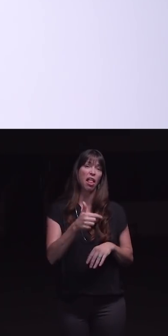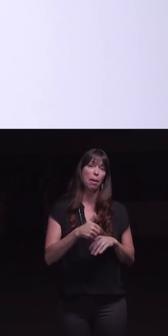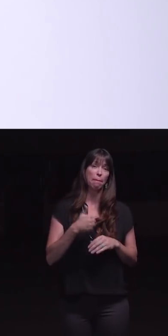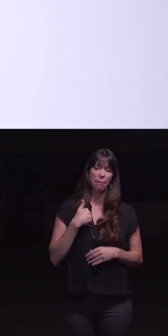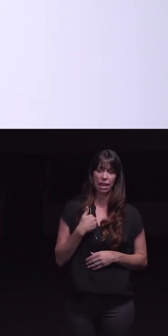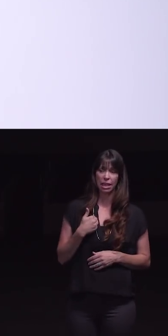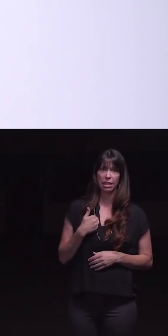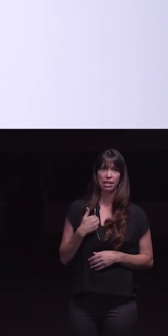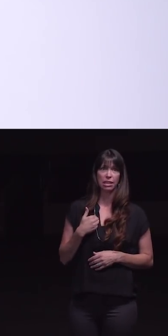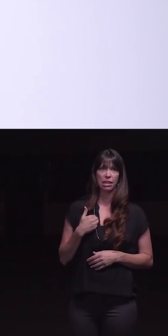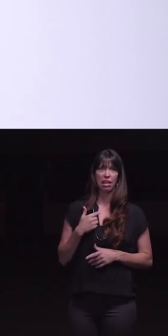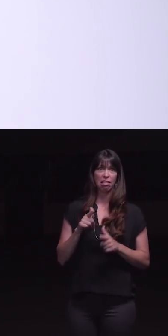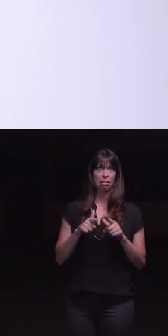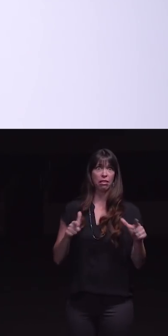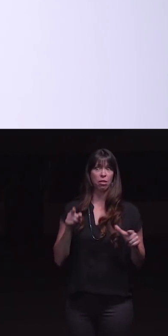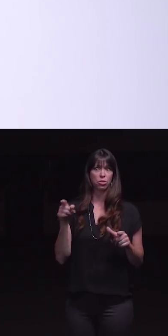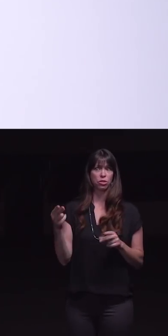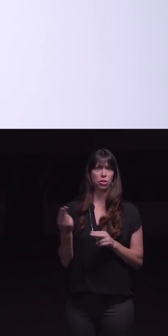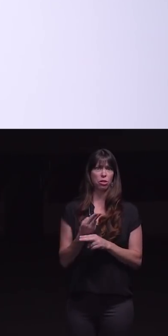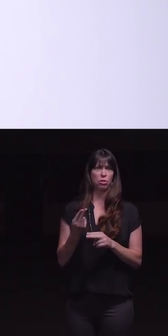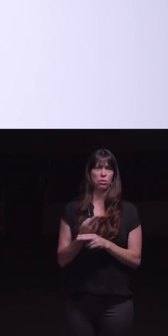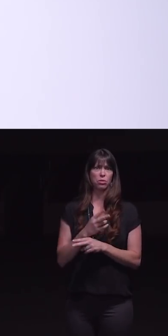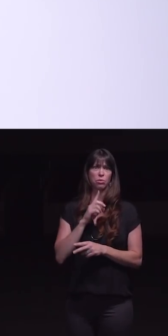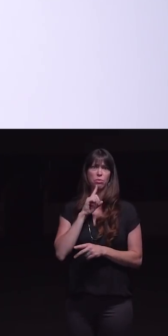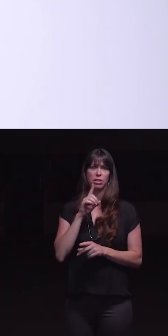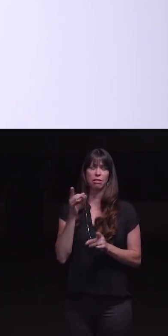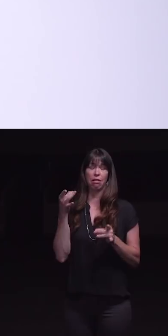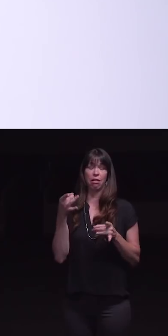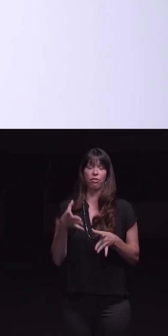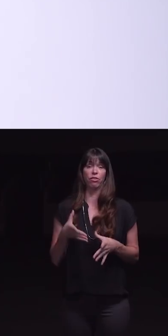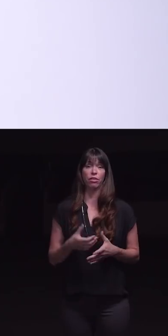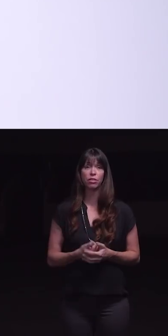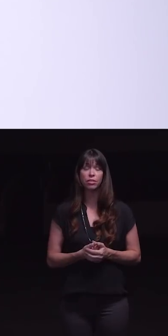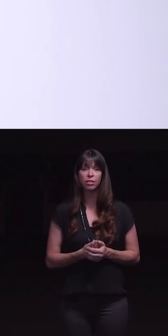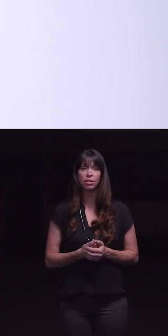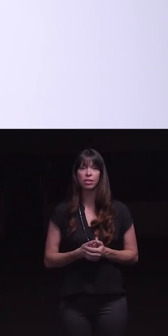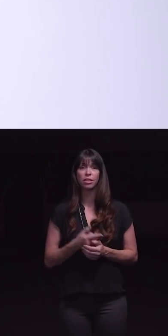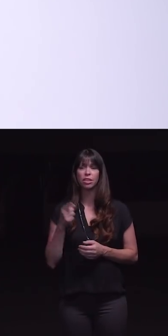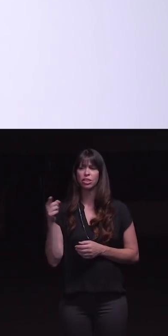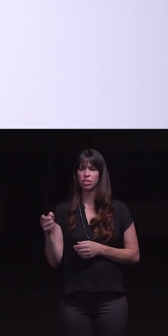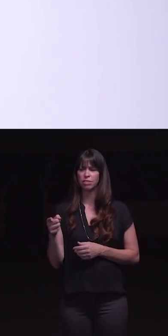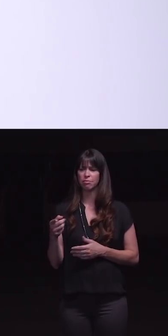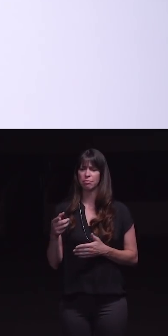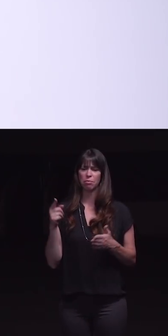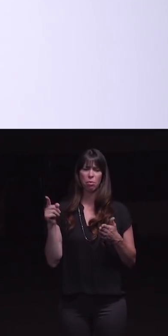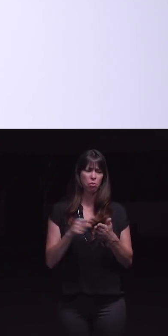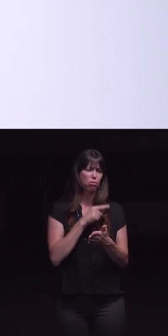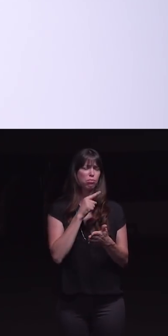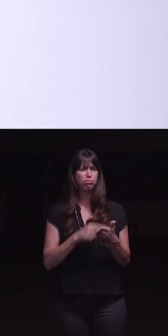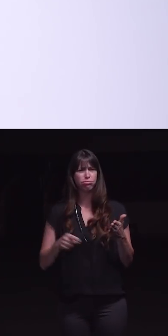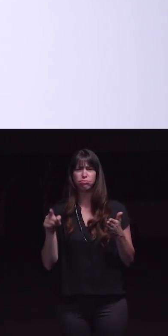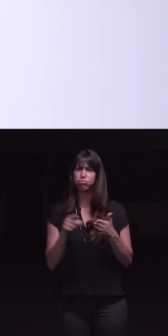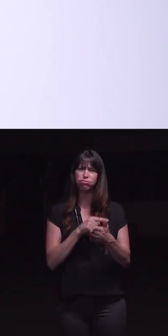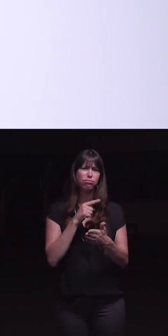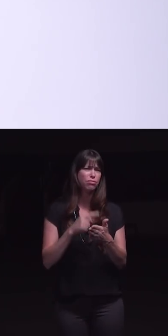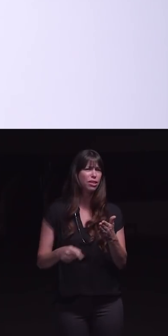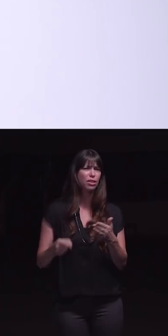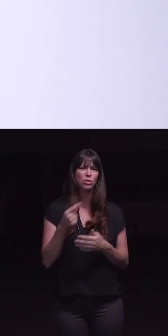hour. The language she used was vile. The accusations she leveled